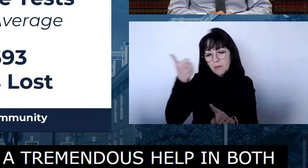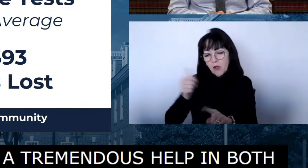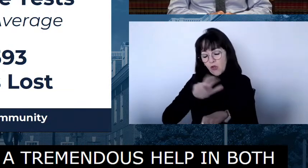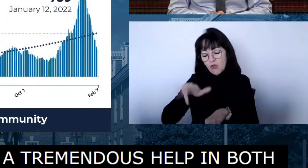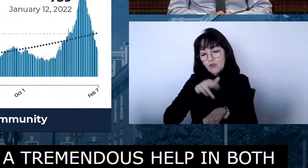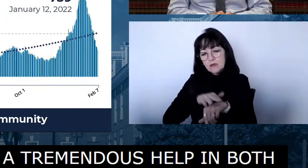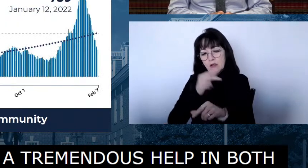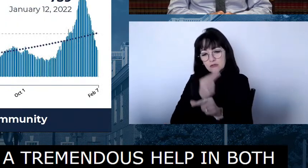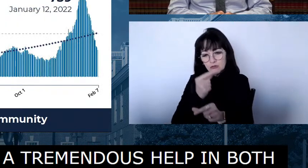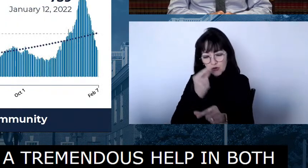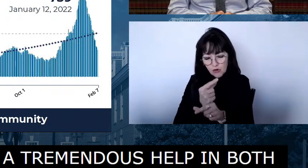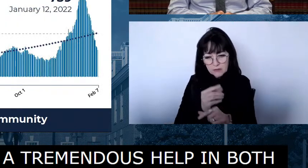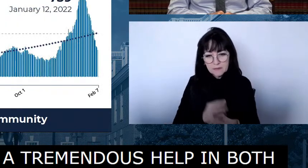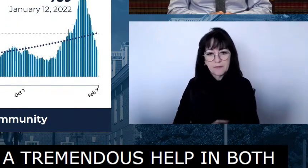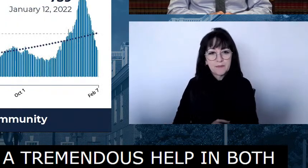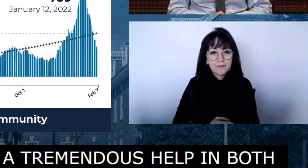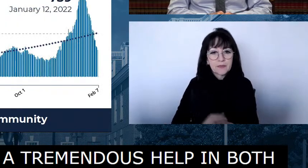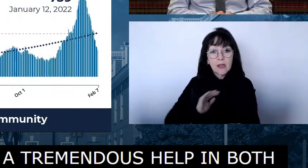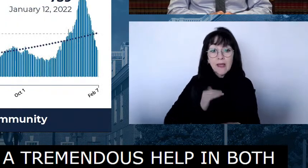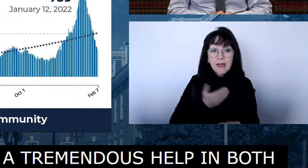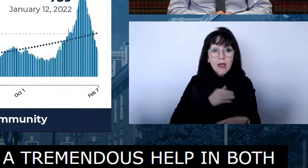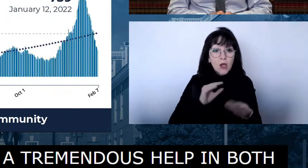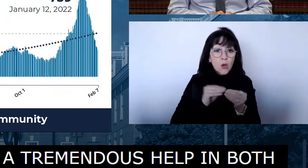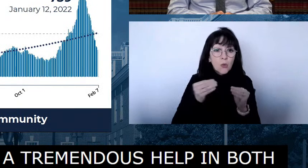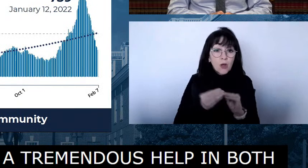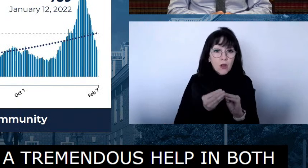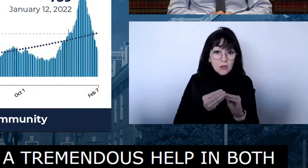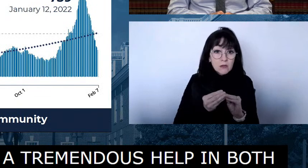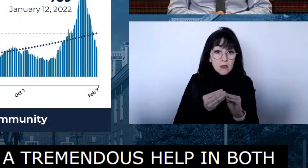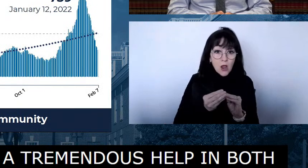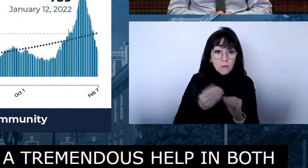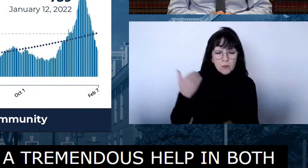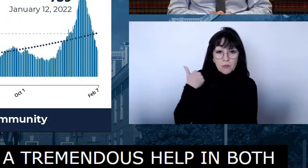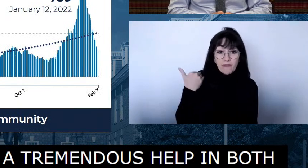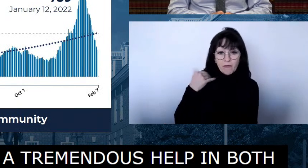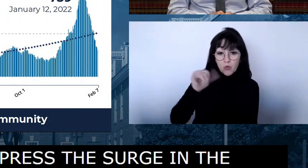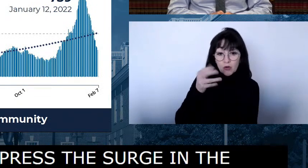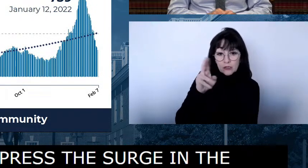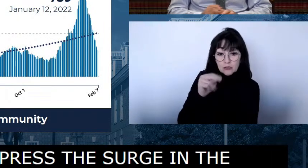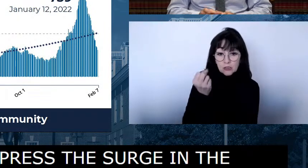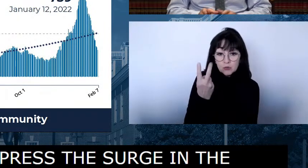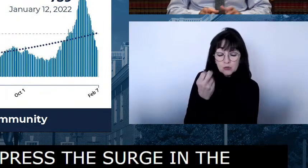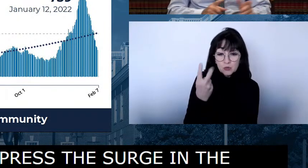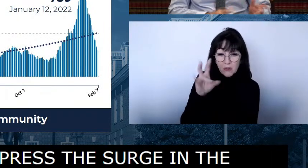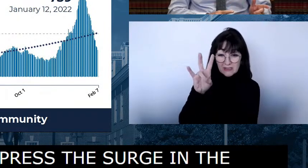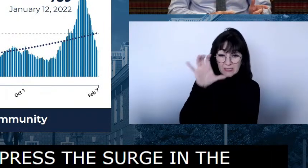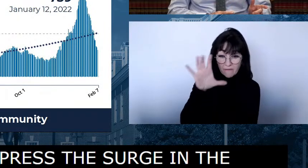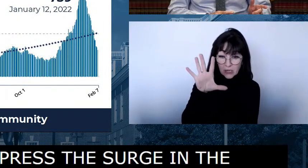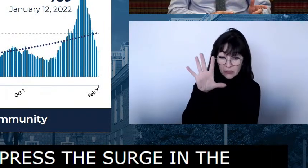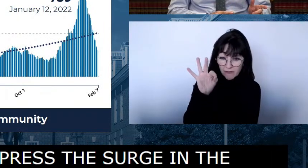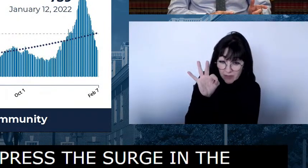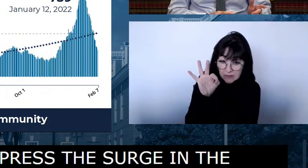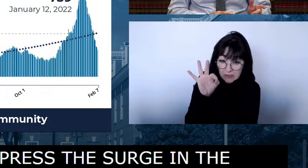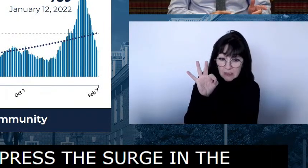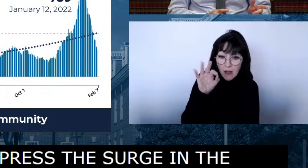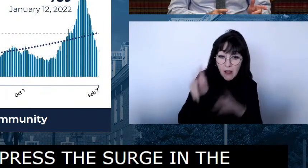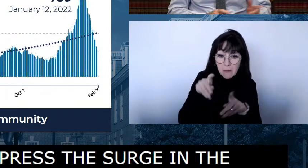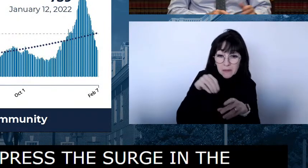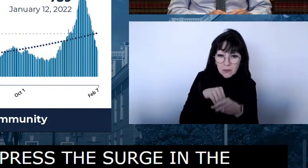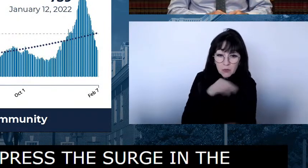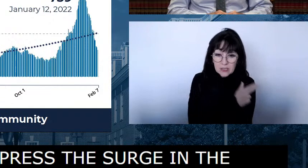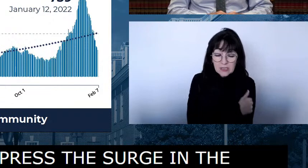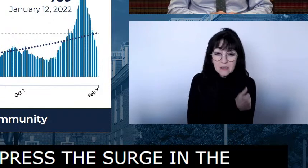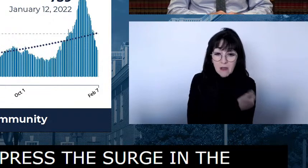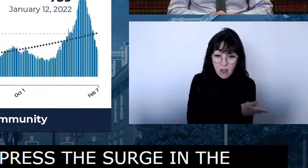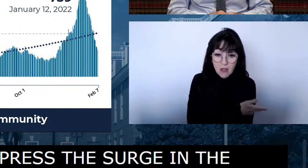12th that to 37. Last year on the same date, we'll see there